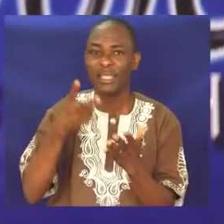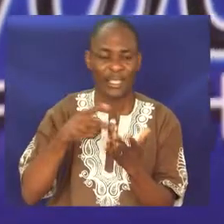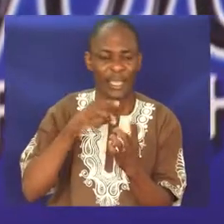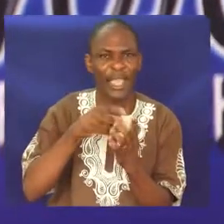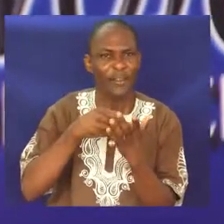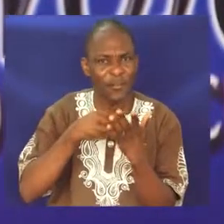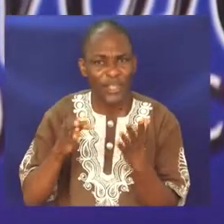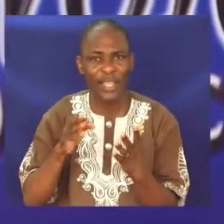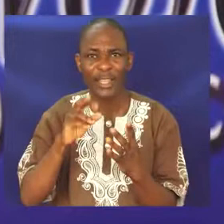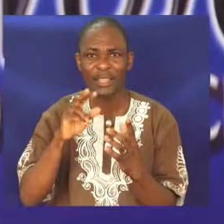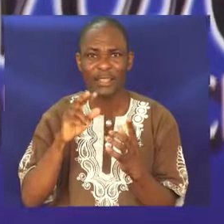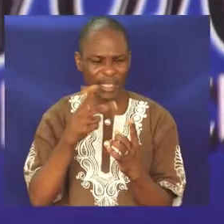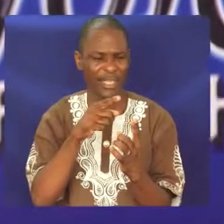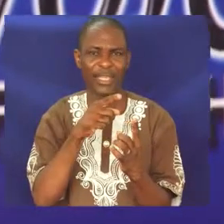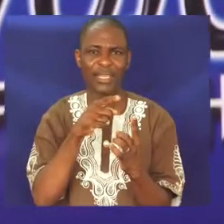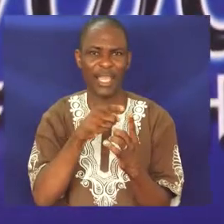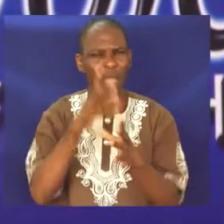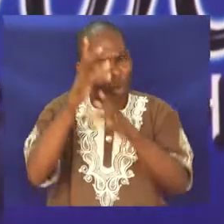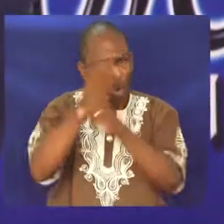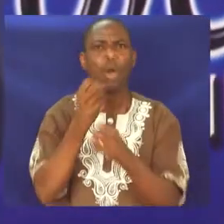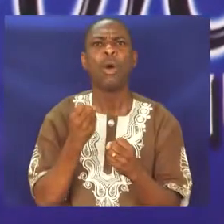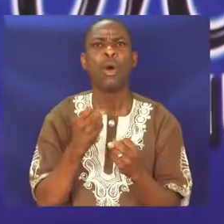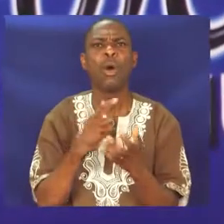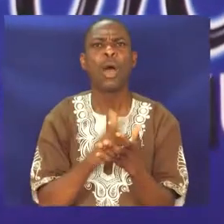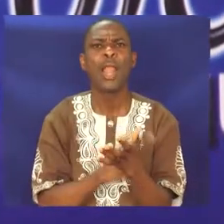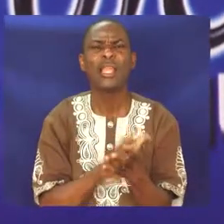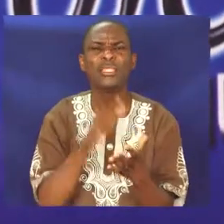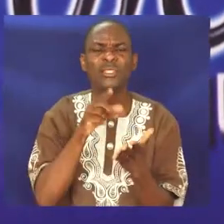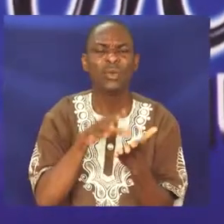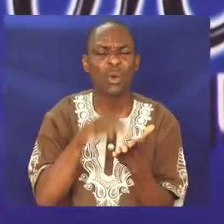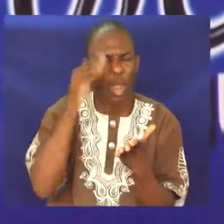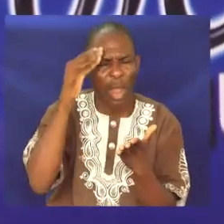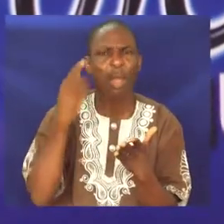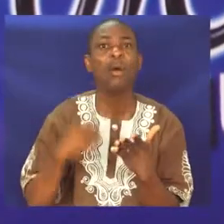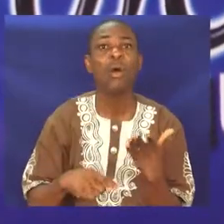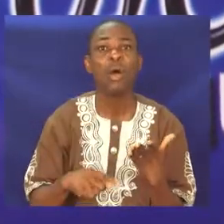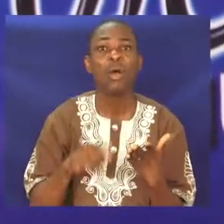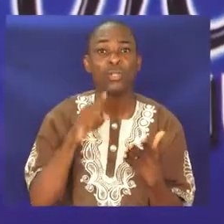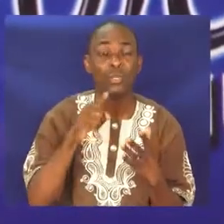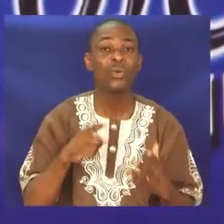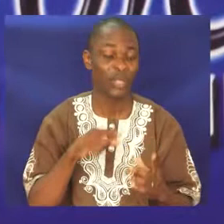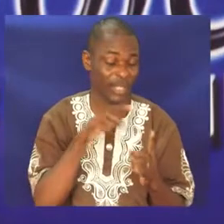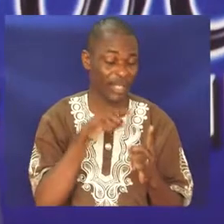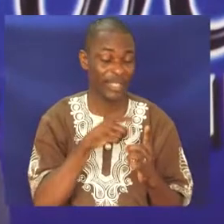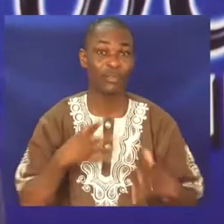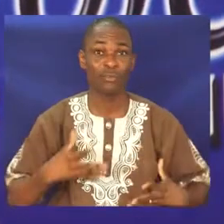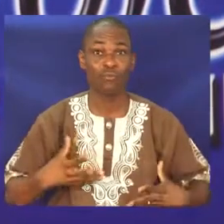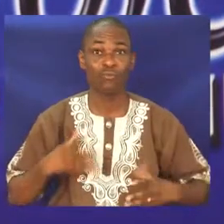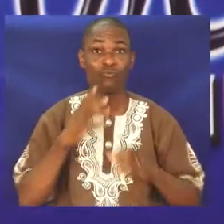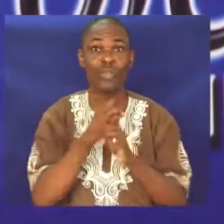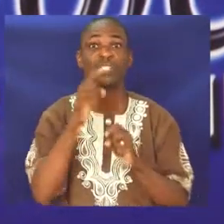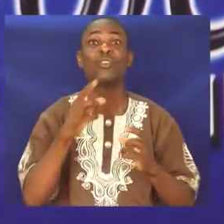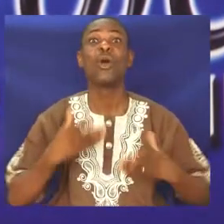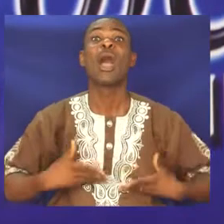adusua ana usua frem apart from say wugina ho na ohurihuri mpp mpp mpp no nipa bebre e wo wiase a wa bra